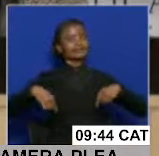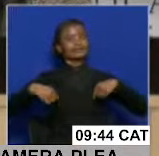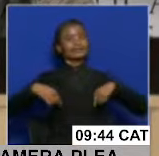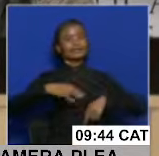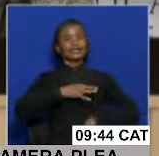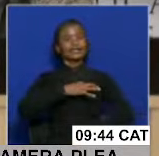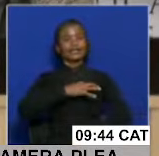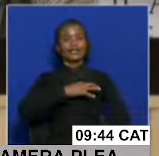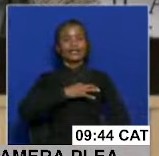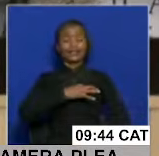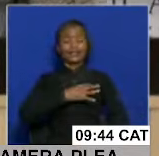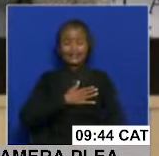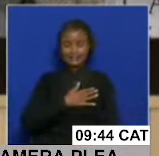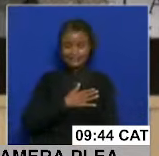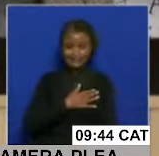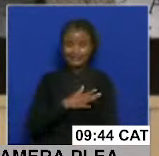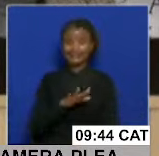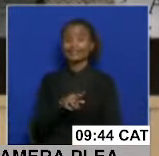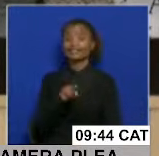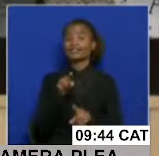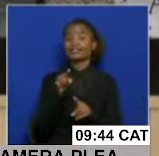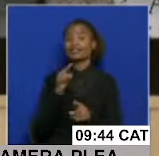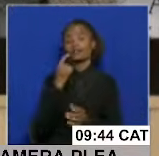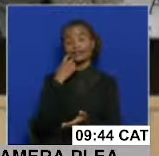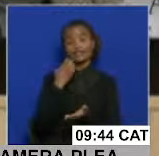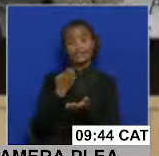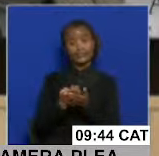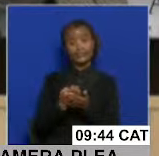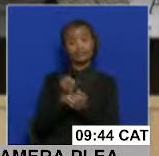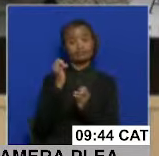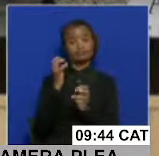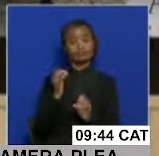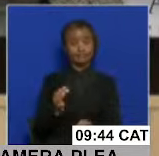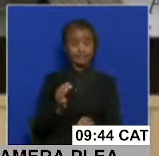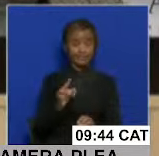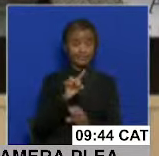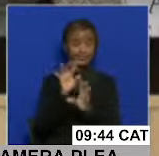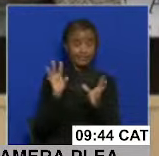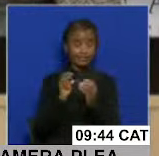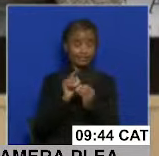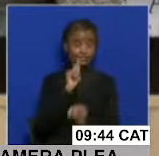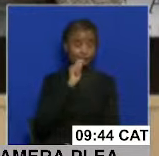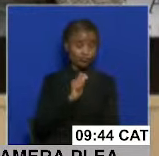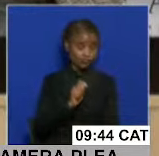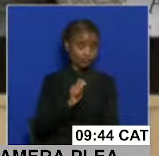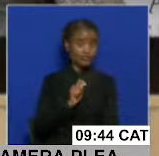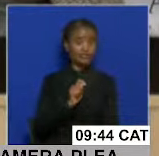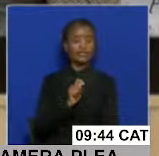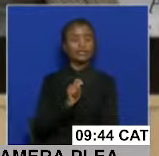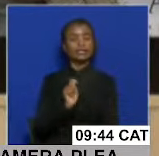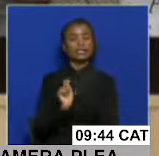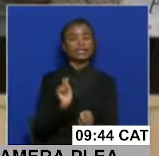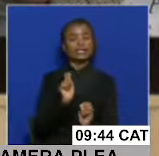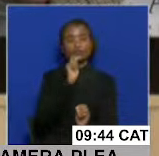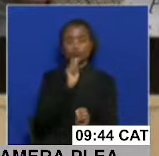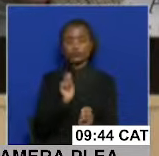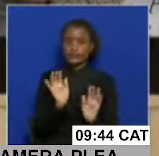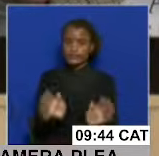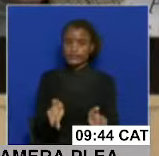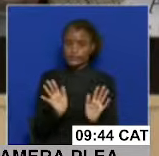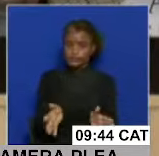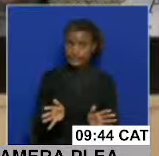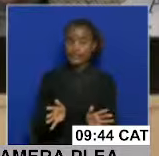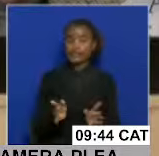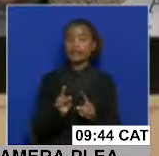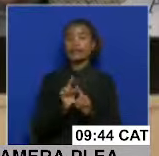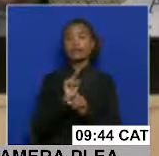Do you swear that the evidence you are going to give is the truth, the whole truth, nothing but the truth? If so, please raise your